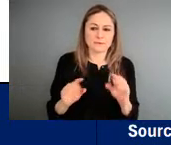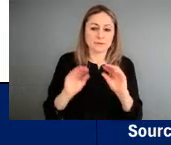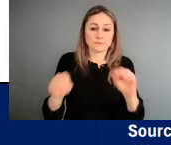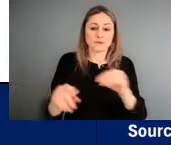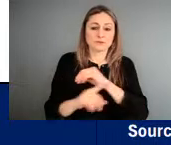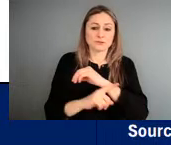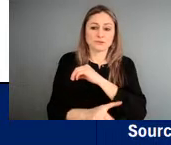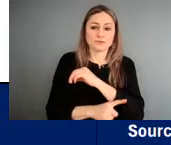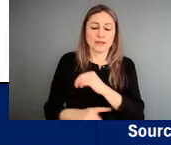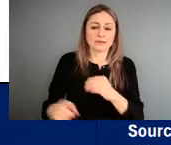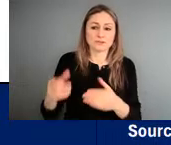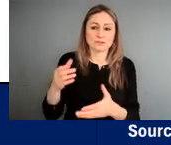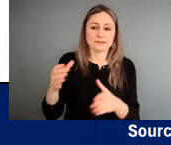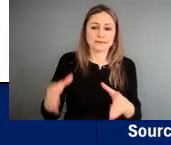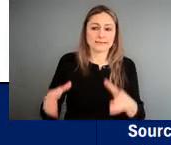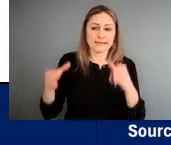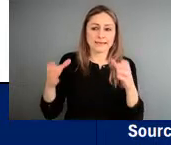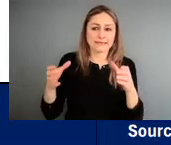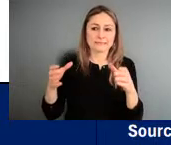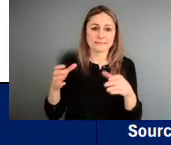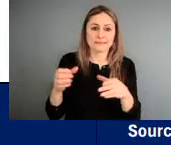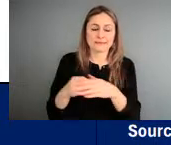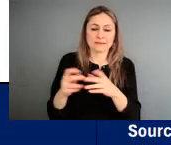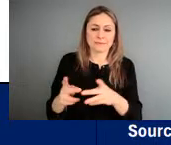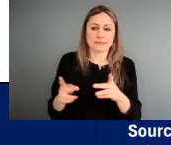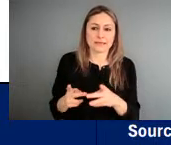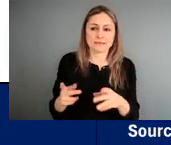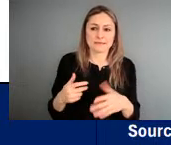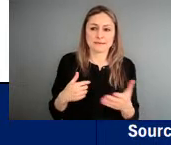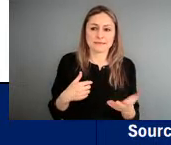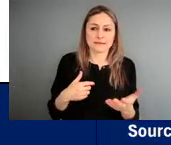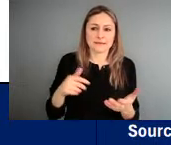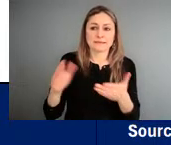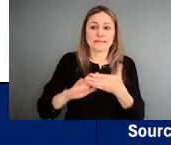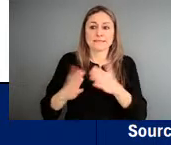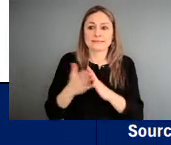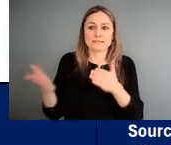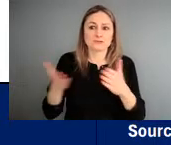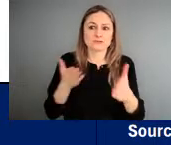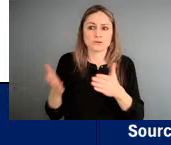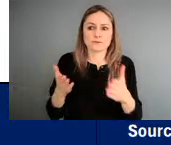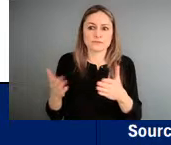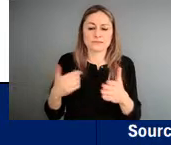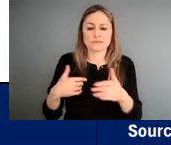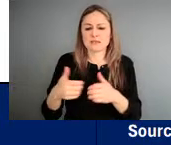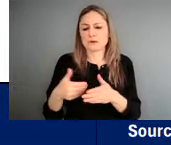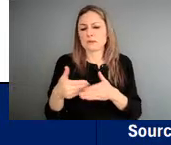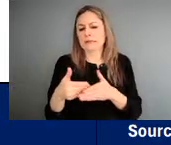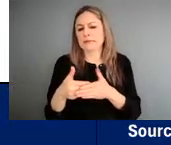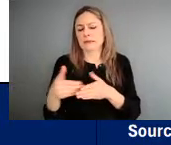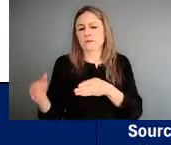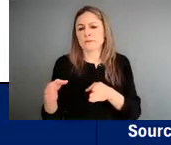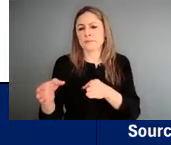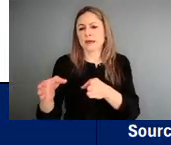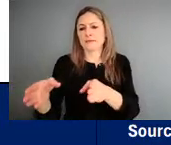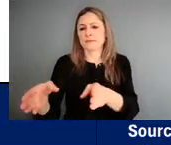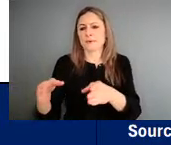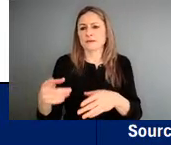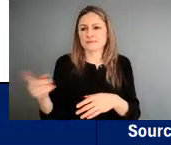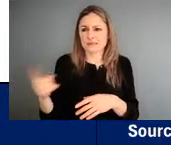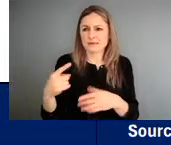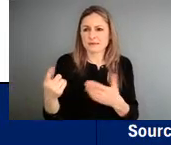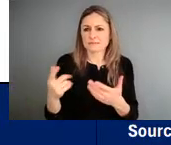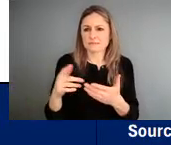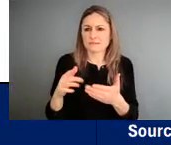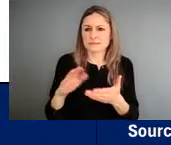is naturally easy for other trash cans that maybe the city services that are proximate to the pathway, whether or not we could place it in a place where